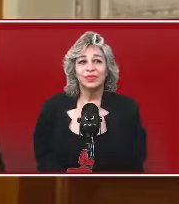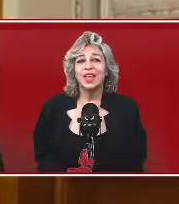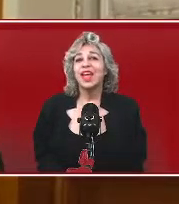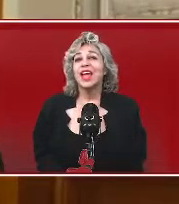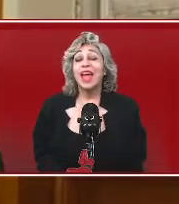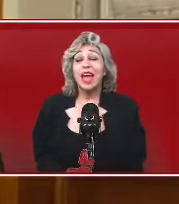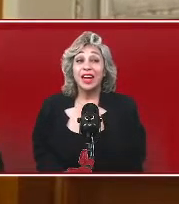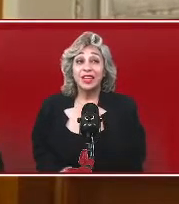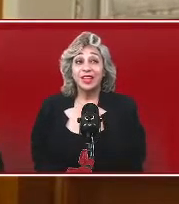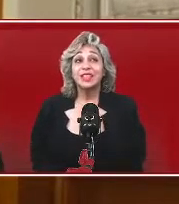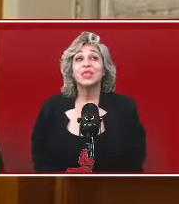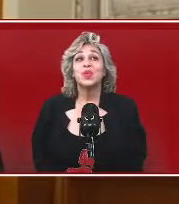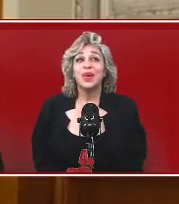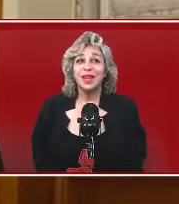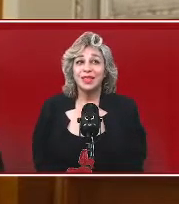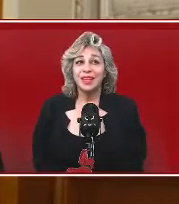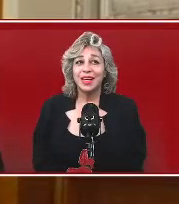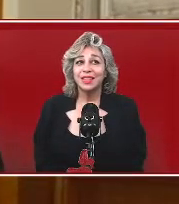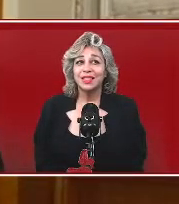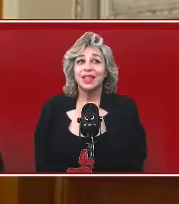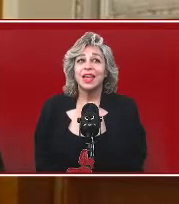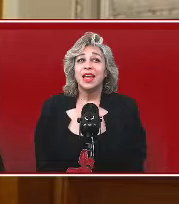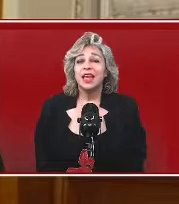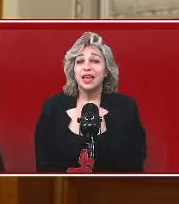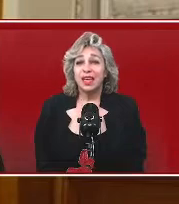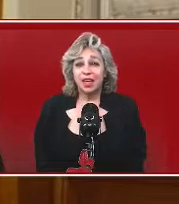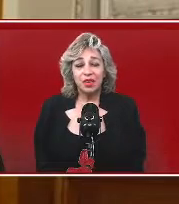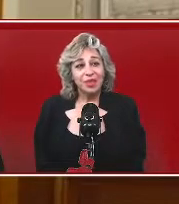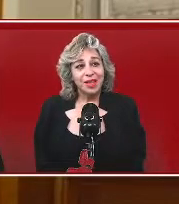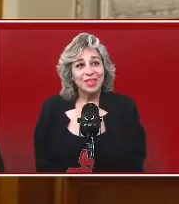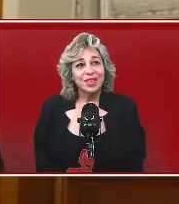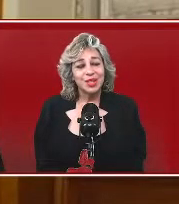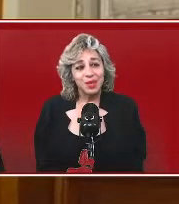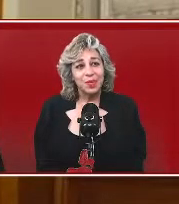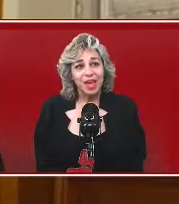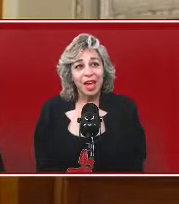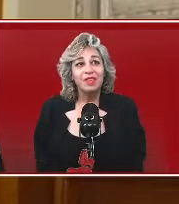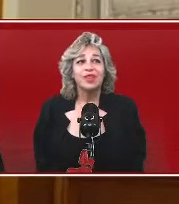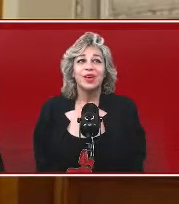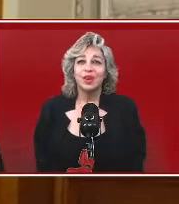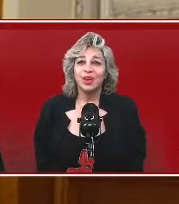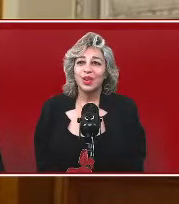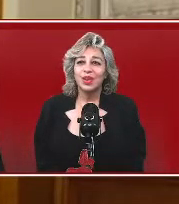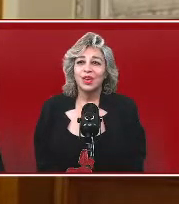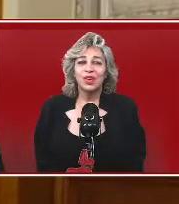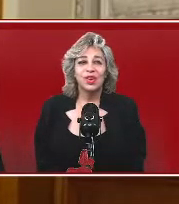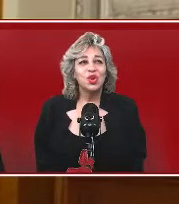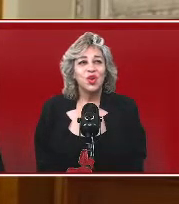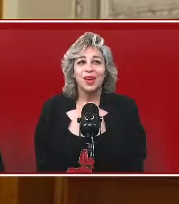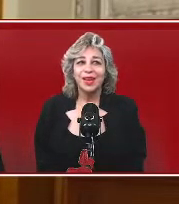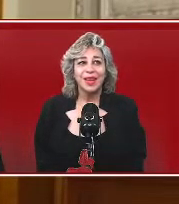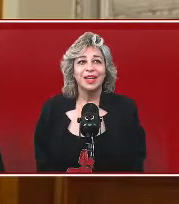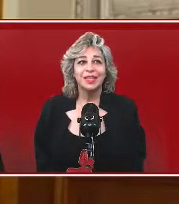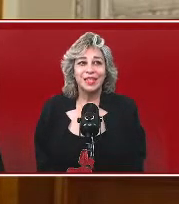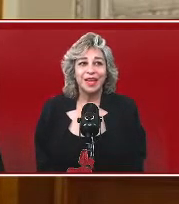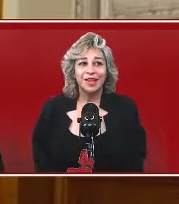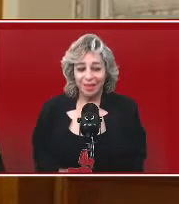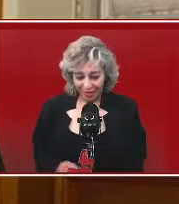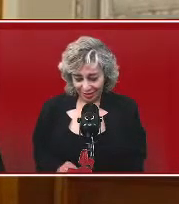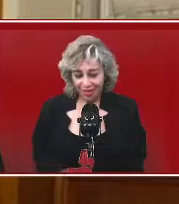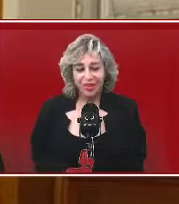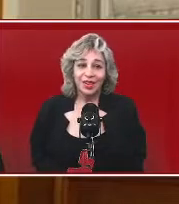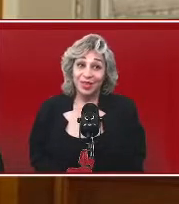10. and this is where he says, in relation to behavior, you are getting a